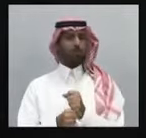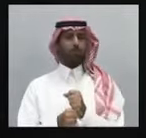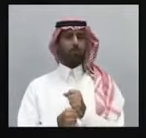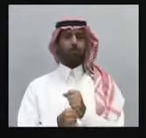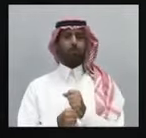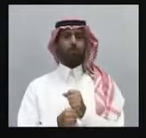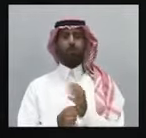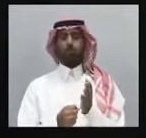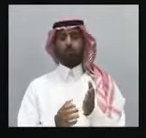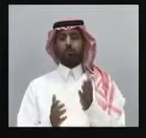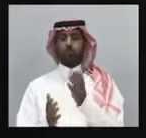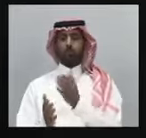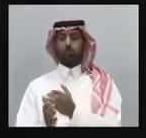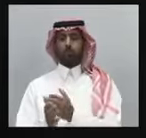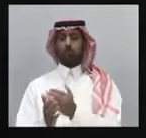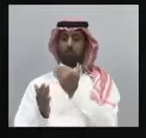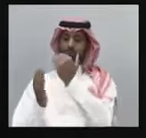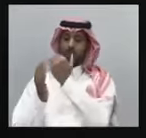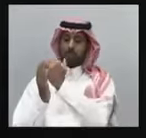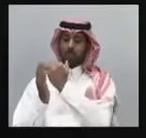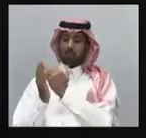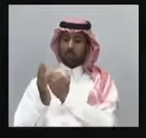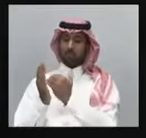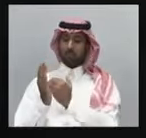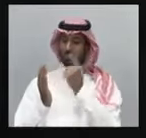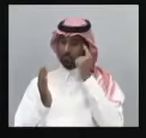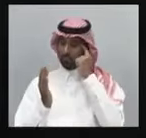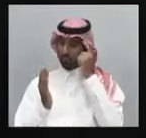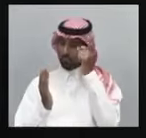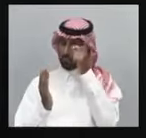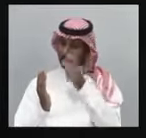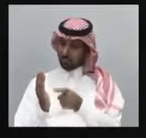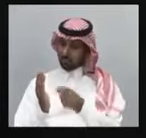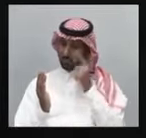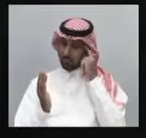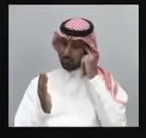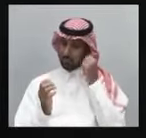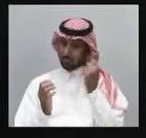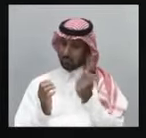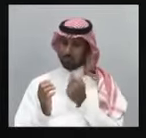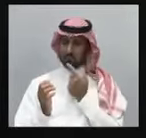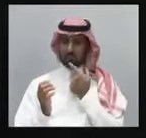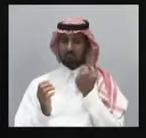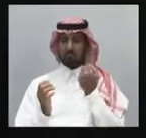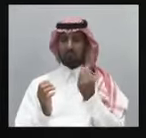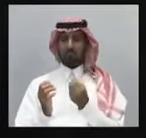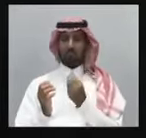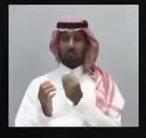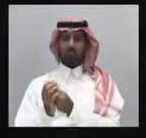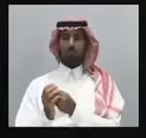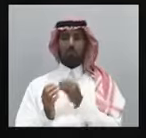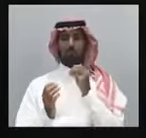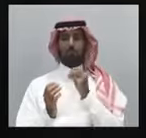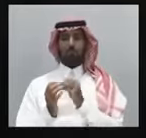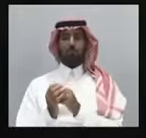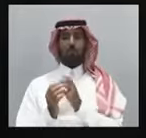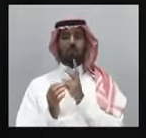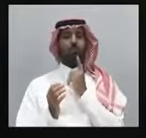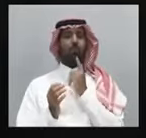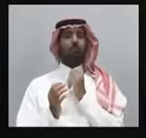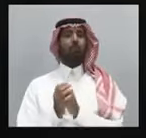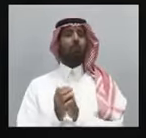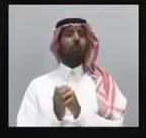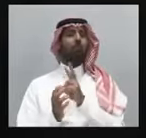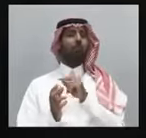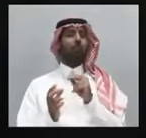other one, list the skills and characteristics the person must have. So, a